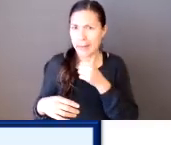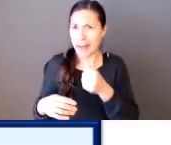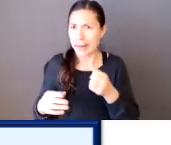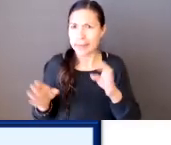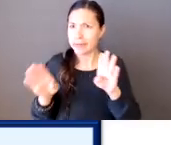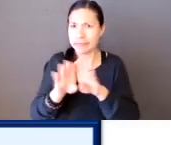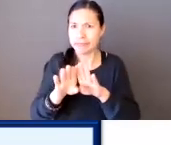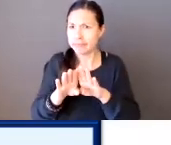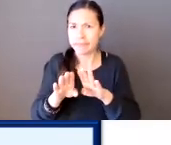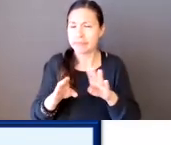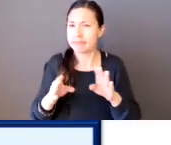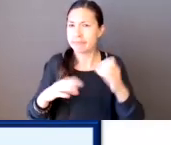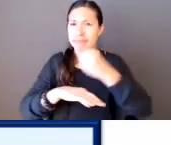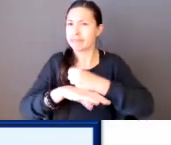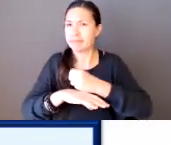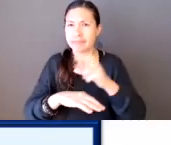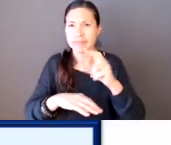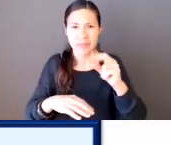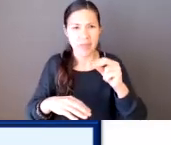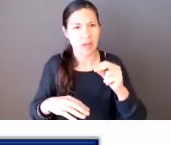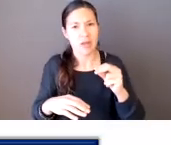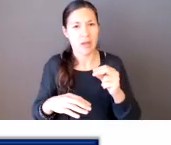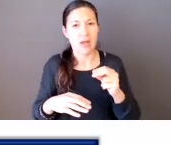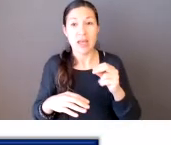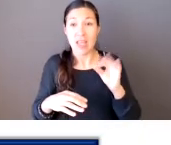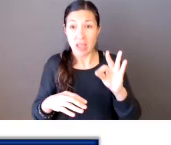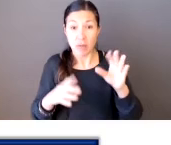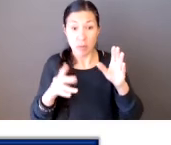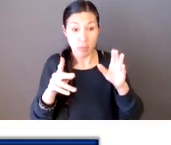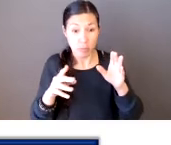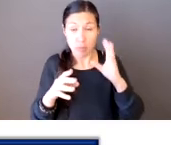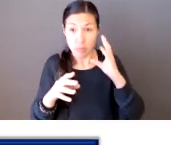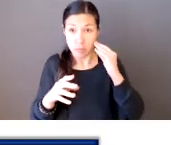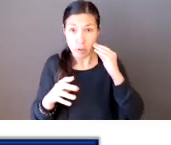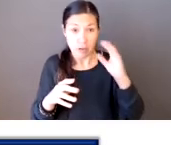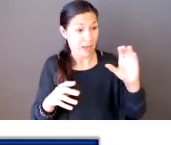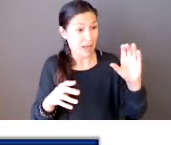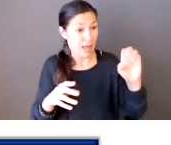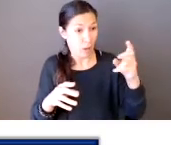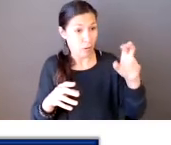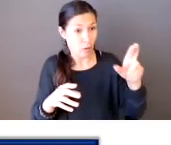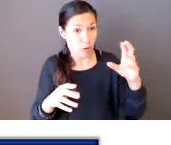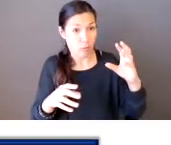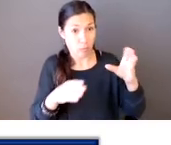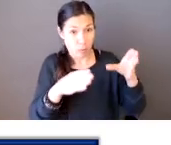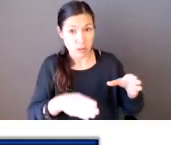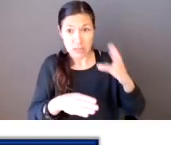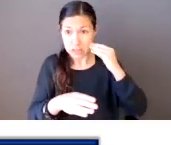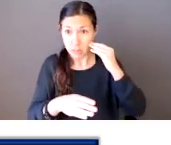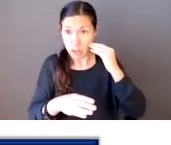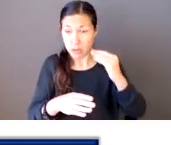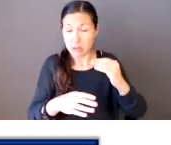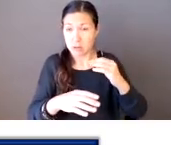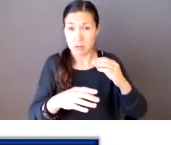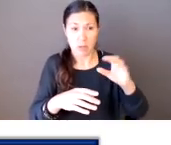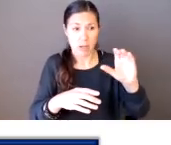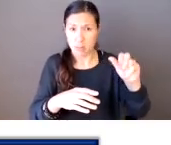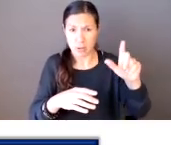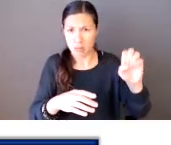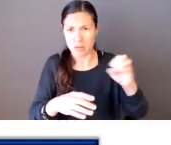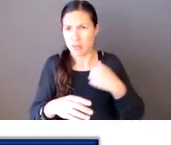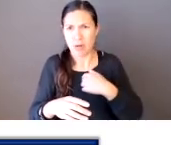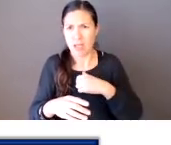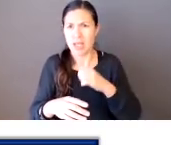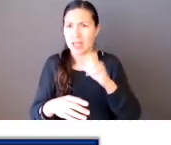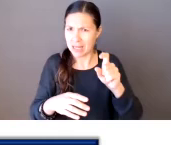So the program did not shut down. The goal of our program, as I outlined it before, did not change. We're